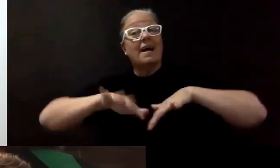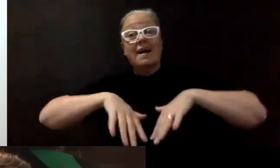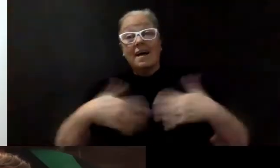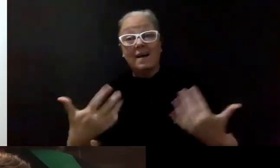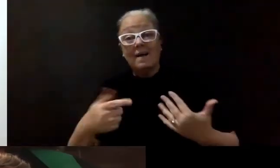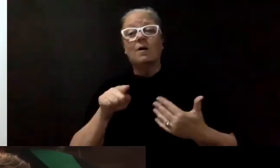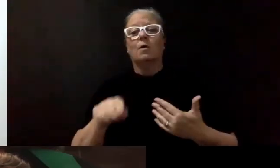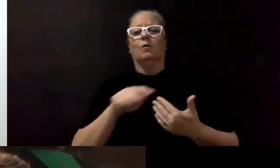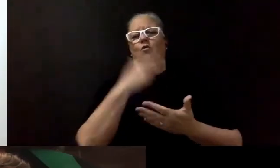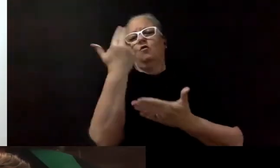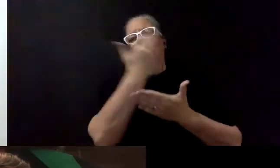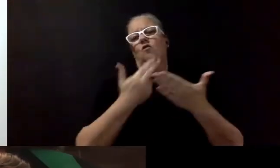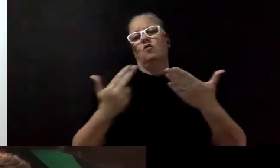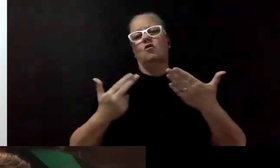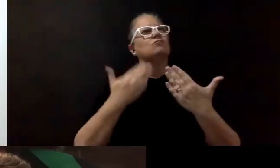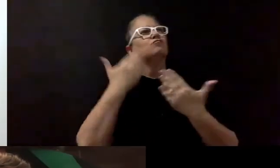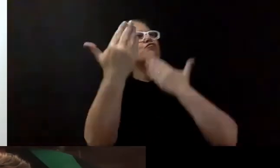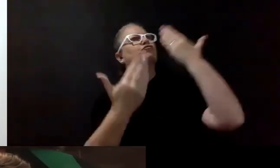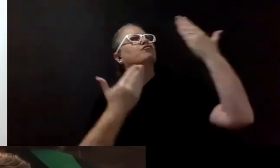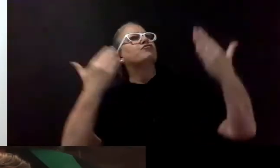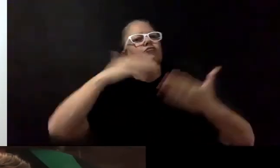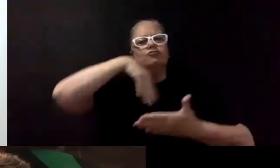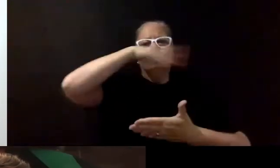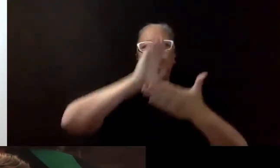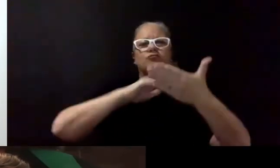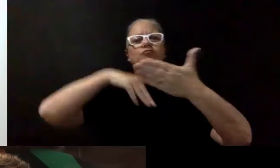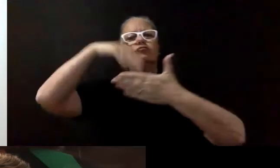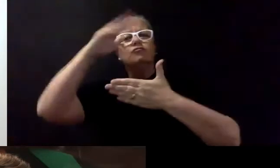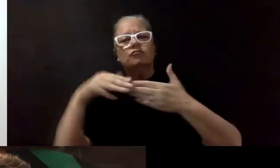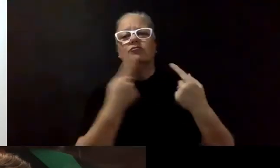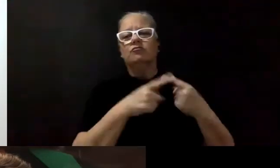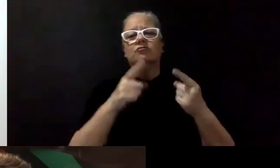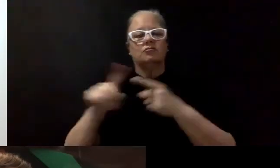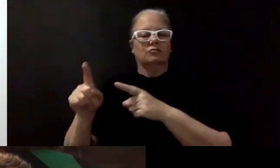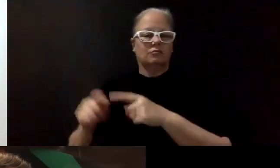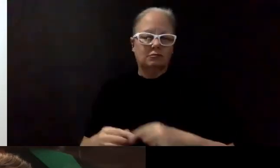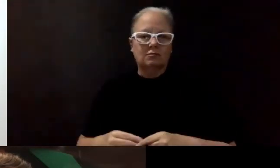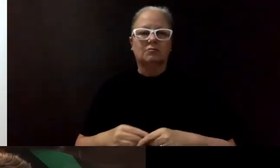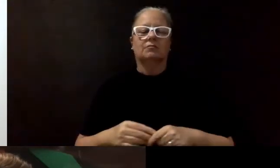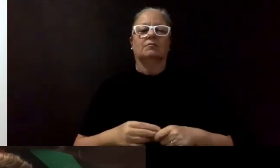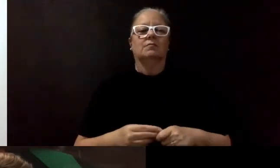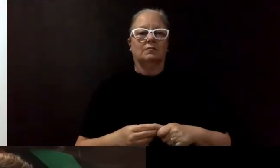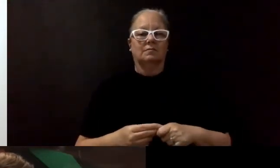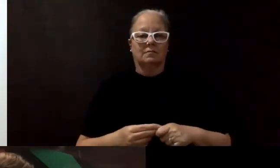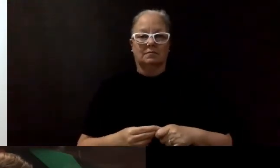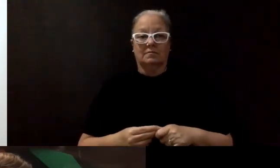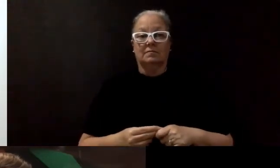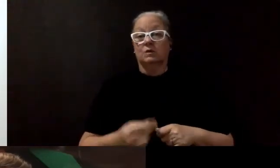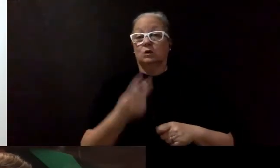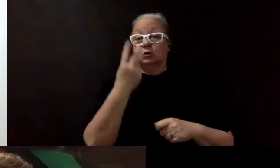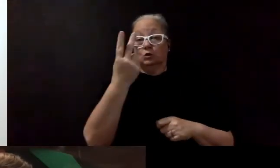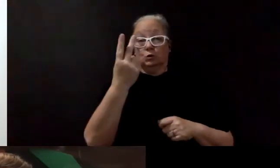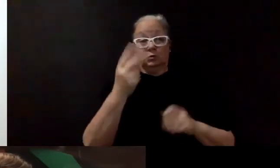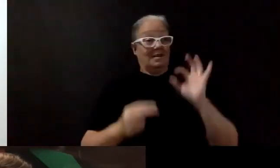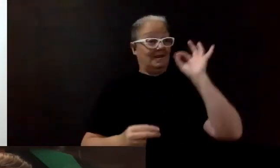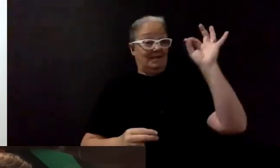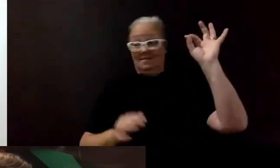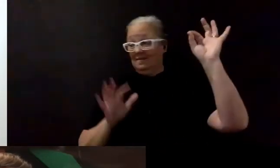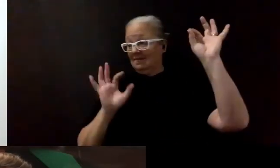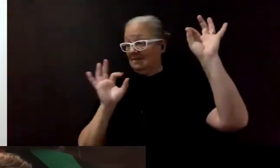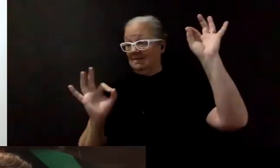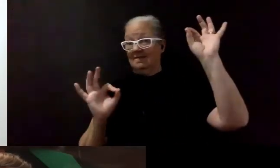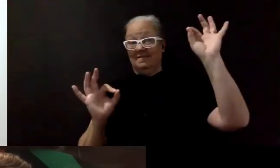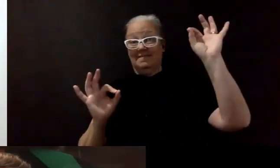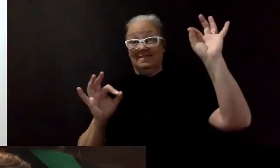And I feel that New Zealand and Minorca are two island countries with several things in common. With